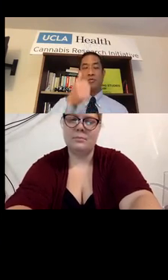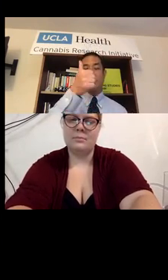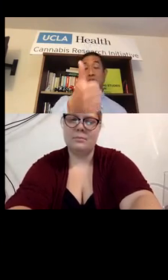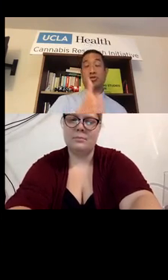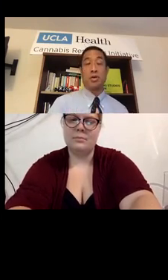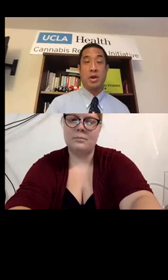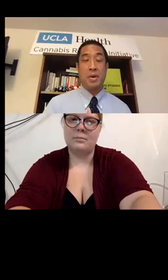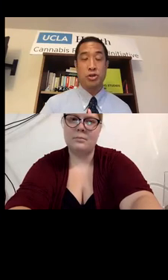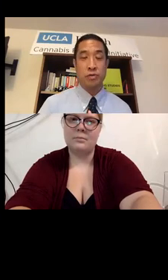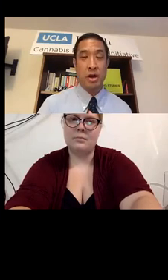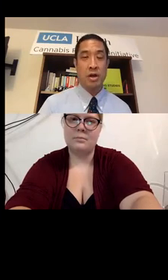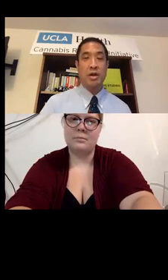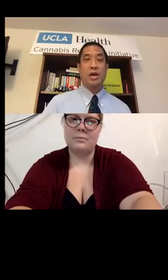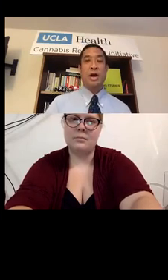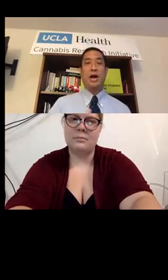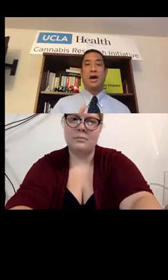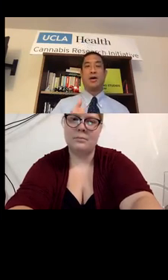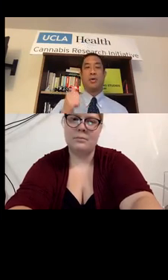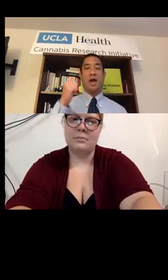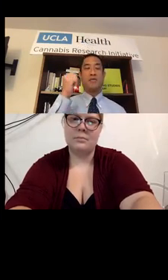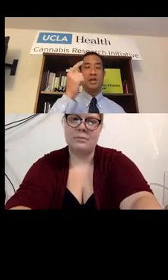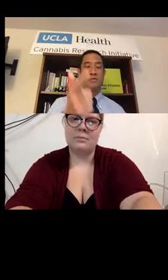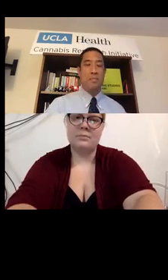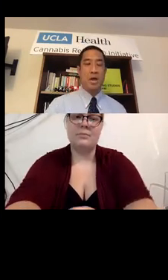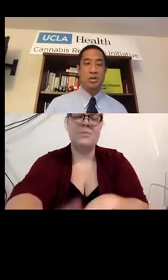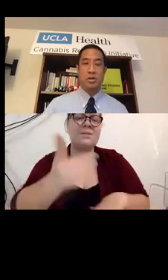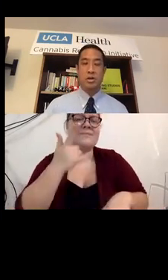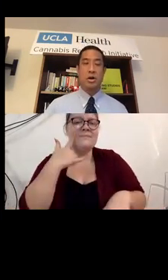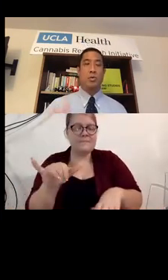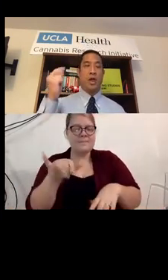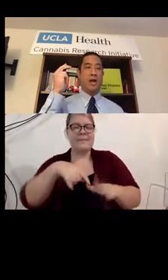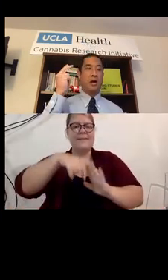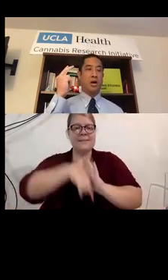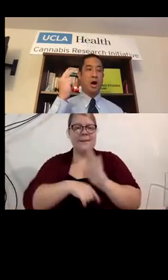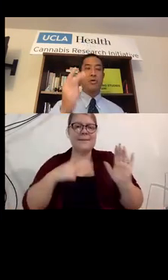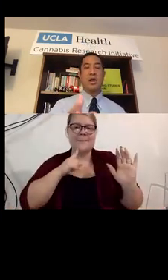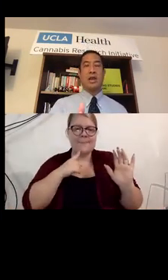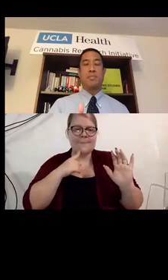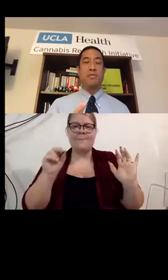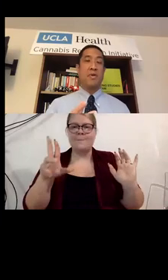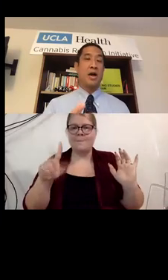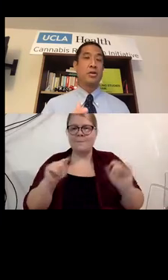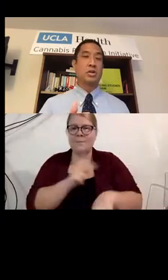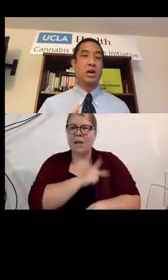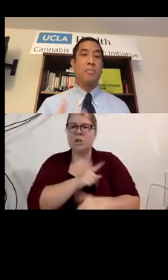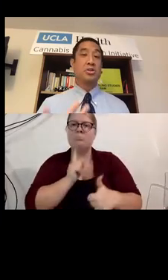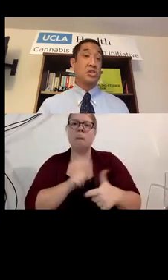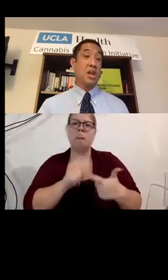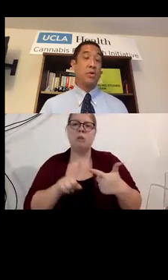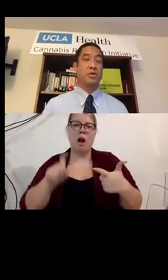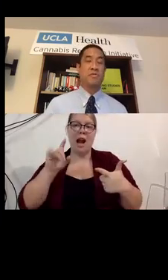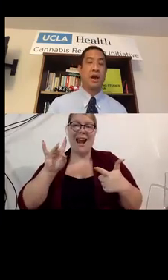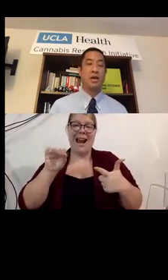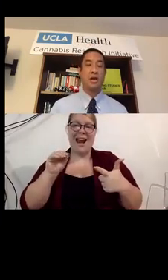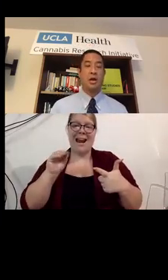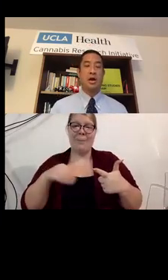have residential treatment at Bet Shuva. We have intensive outpatient. We have 180 providers in our outpatient